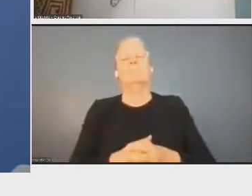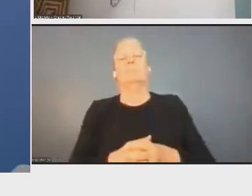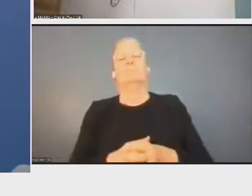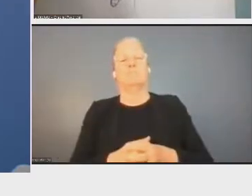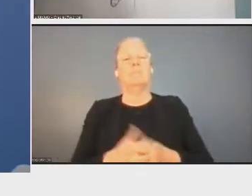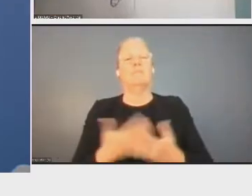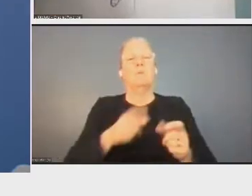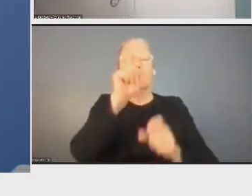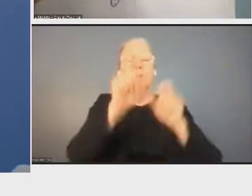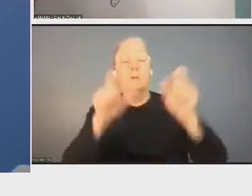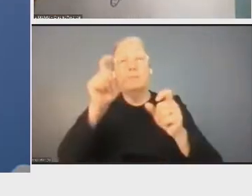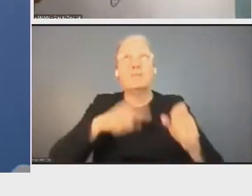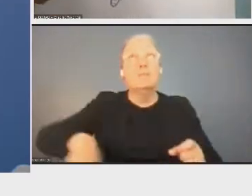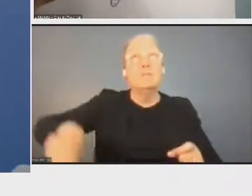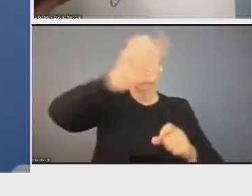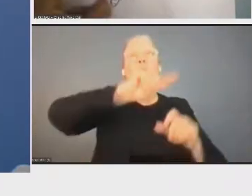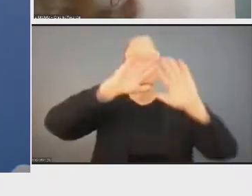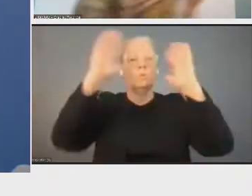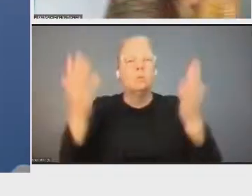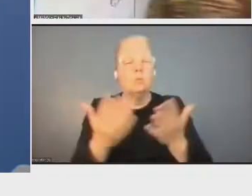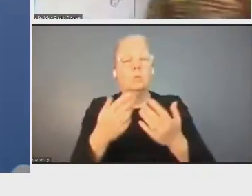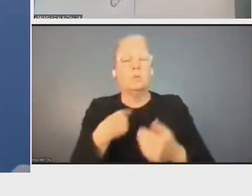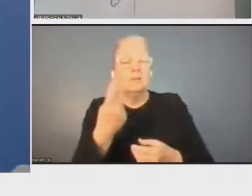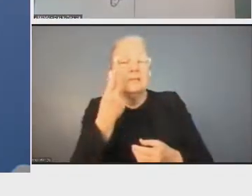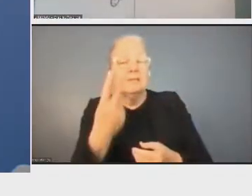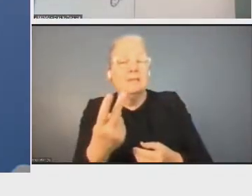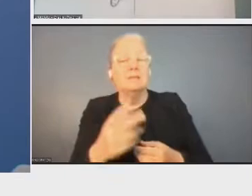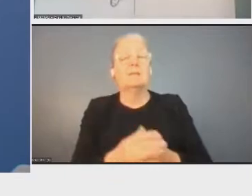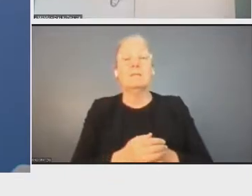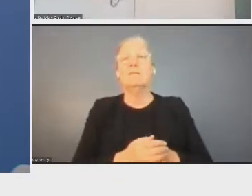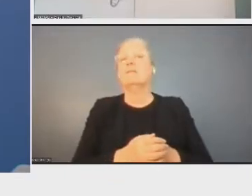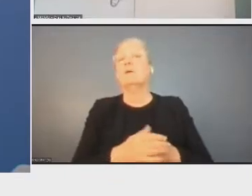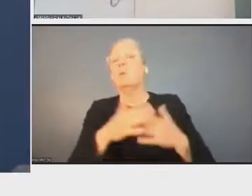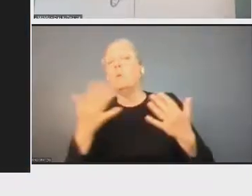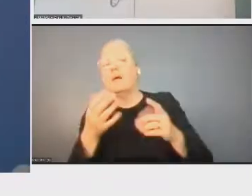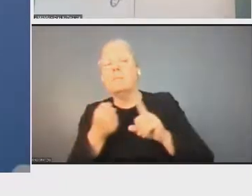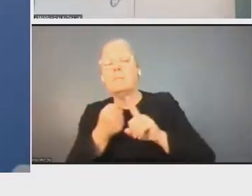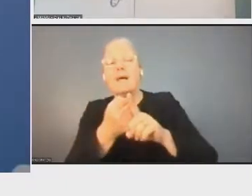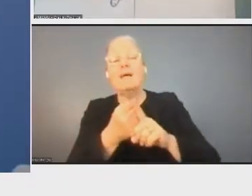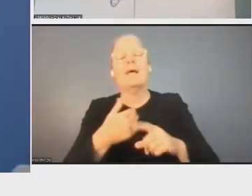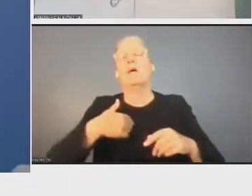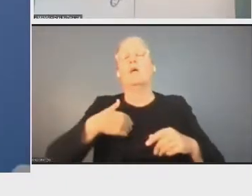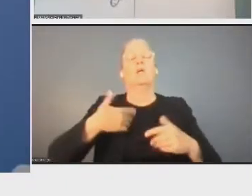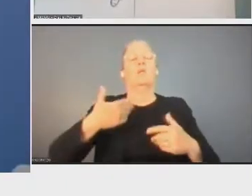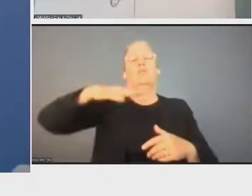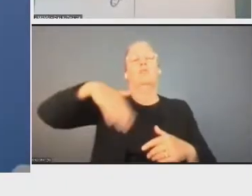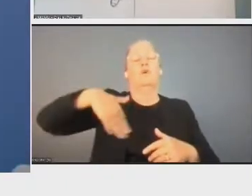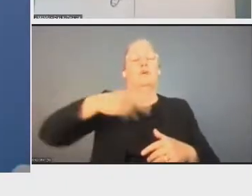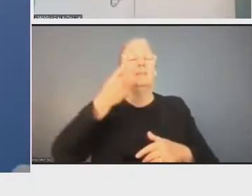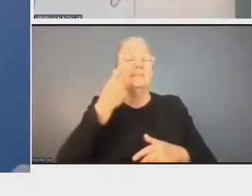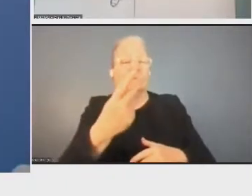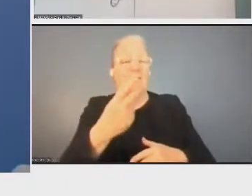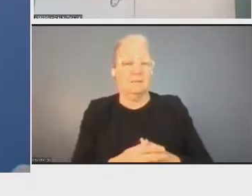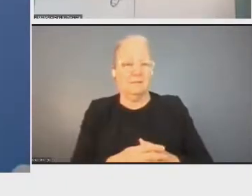the world are already feasible, although the full impacts are yet to be assessed. The first